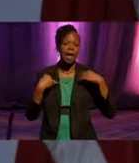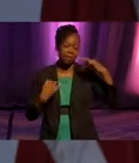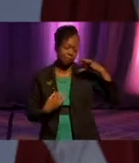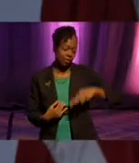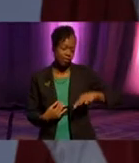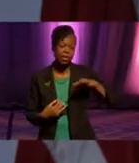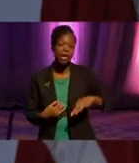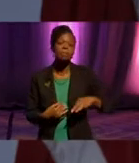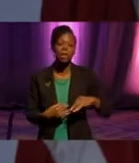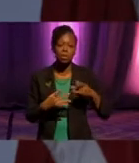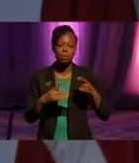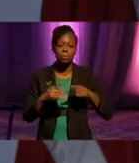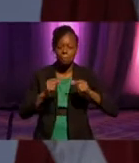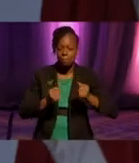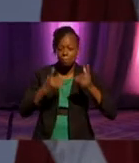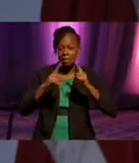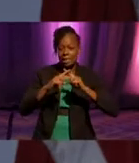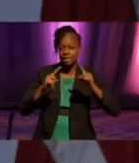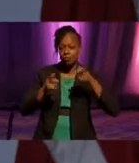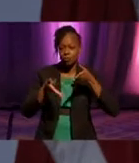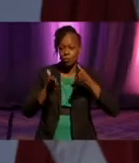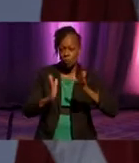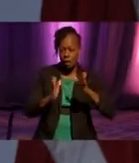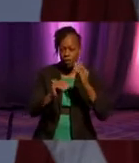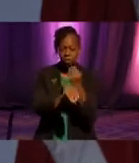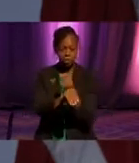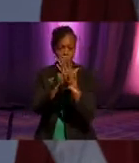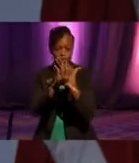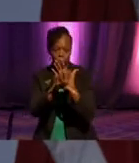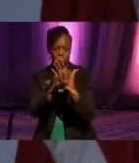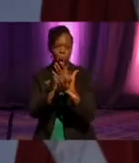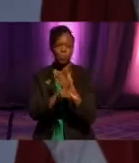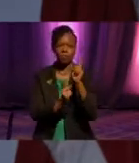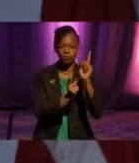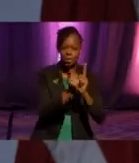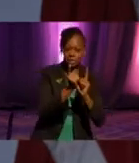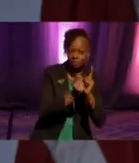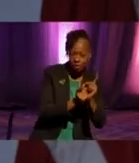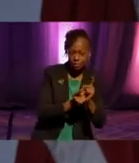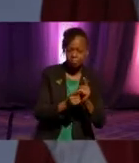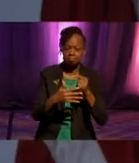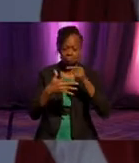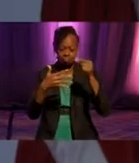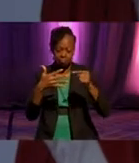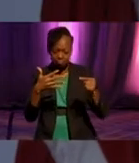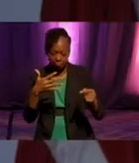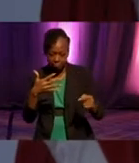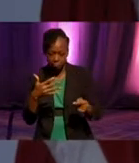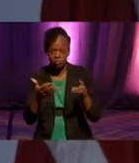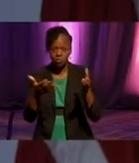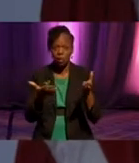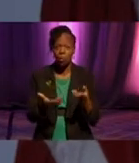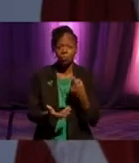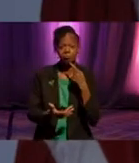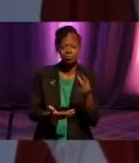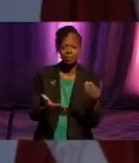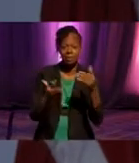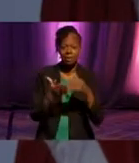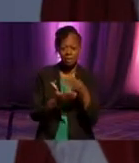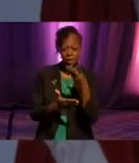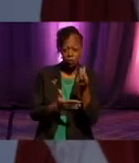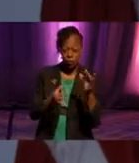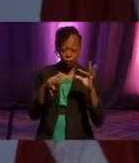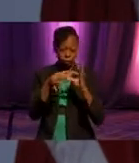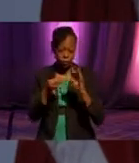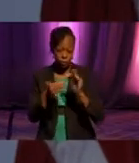being available in many formats. I want to just reiterate a few of the messages